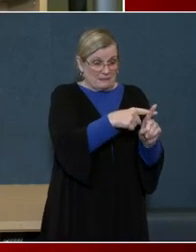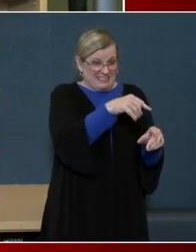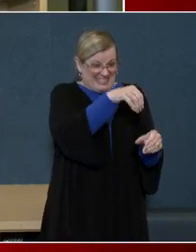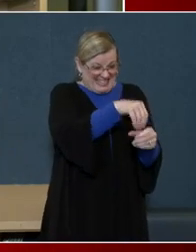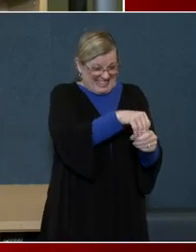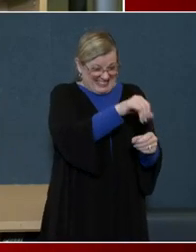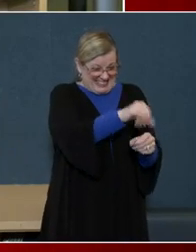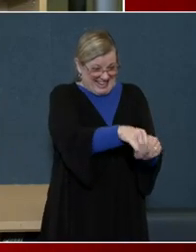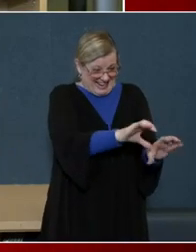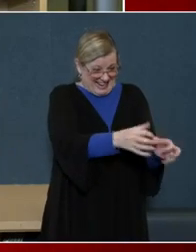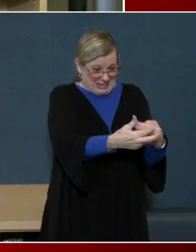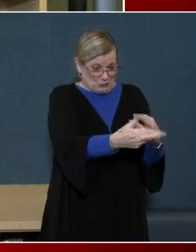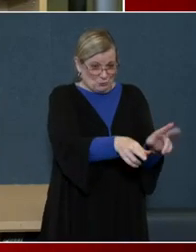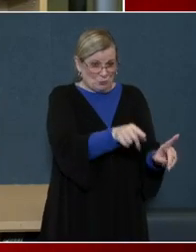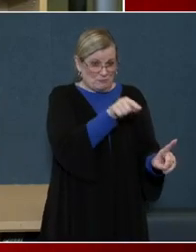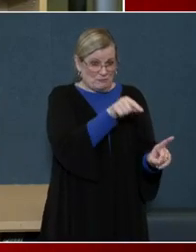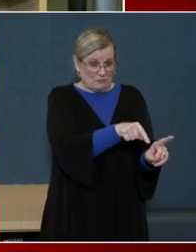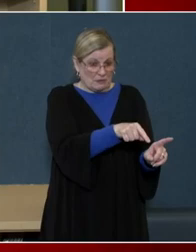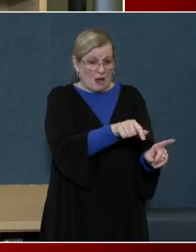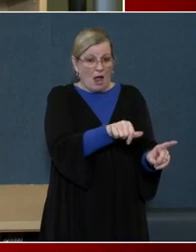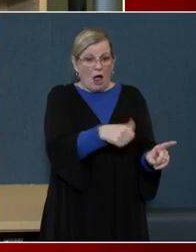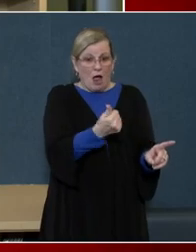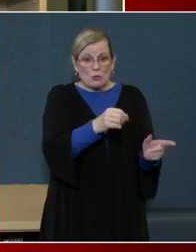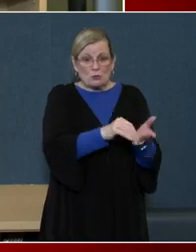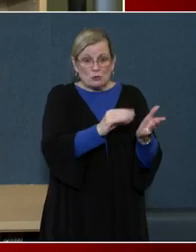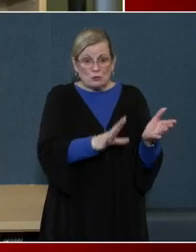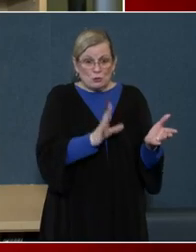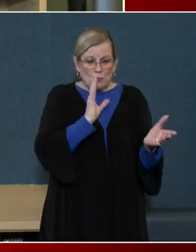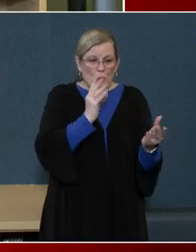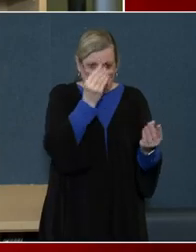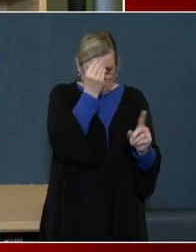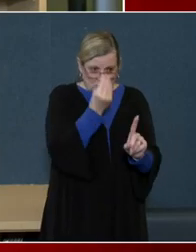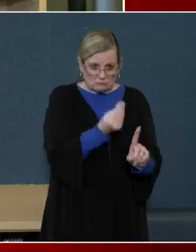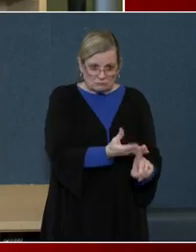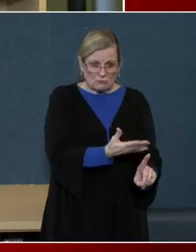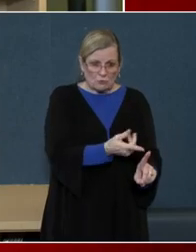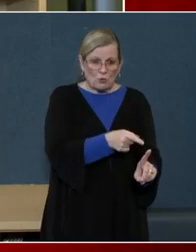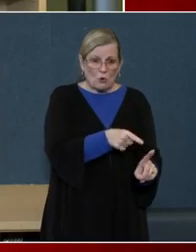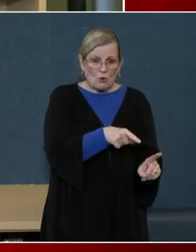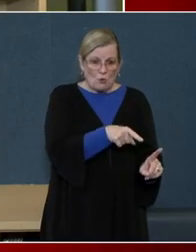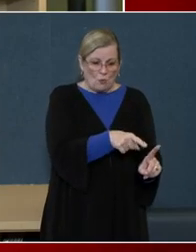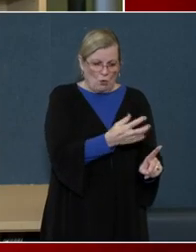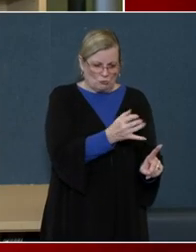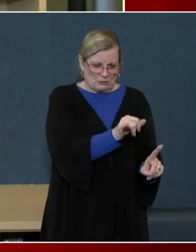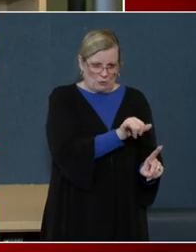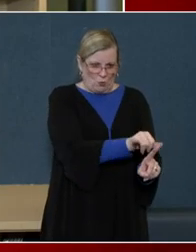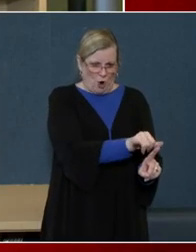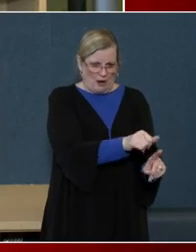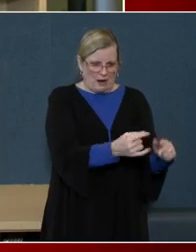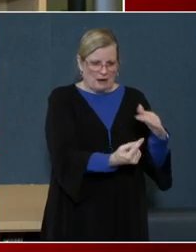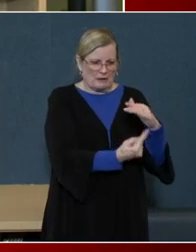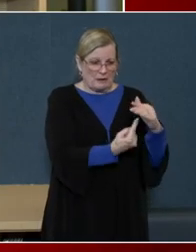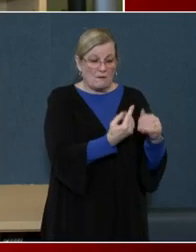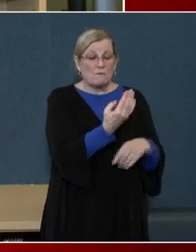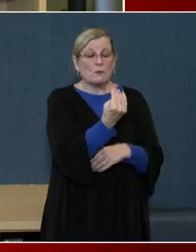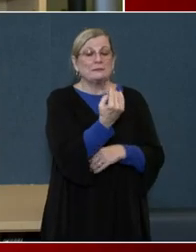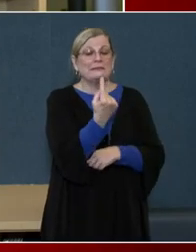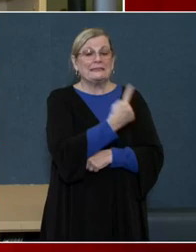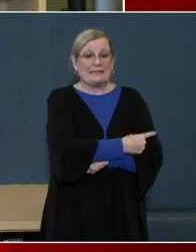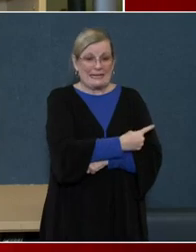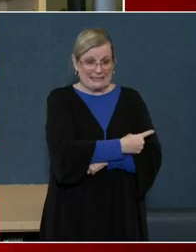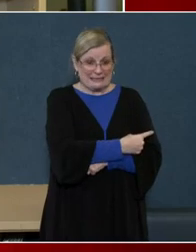will be notified and required to quarantine for the 14 days. And then we will follow our